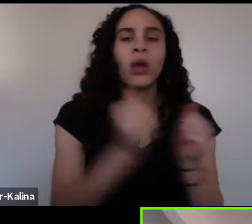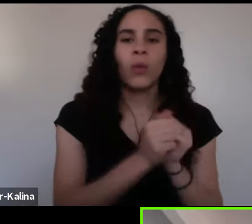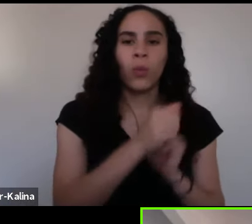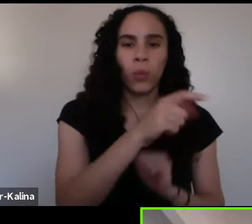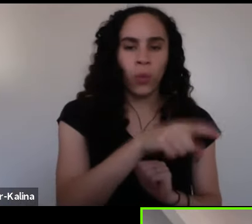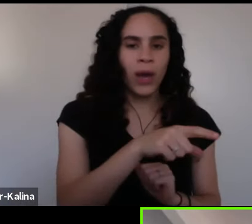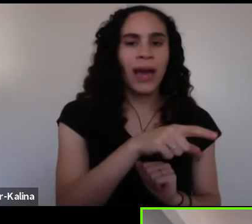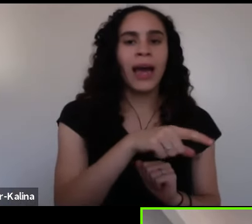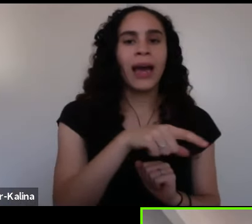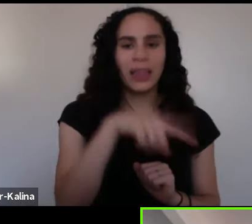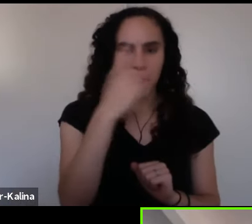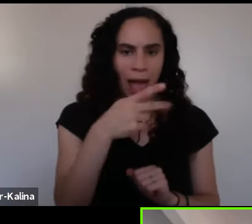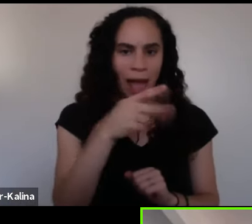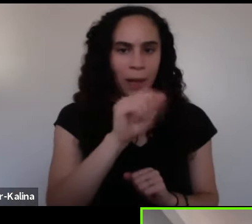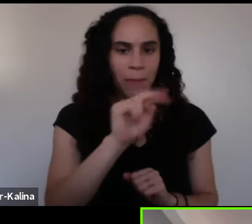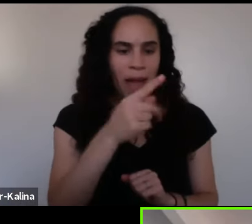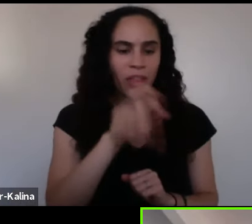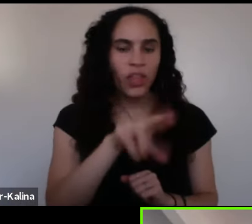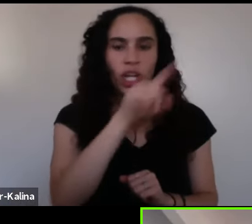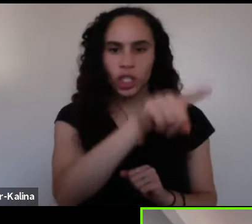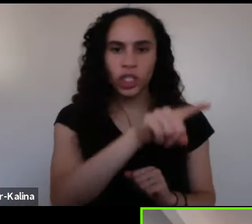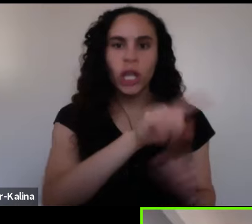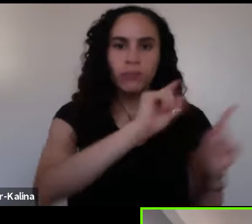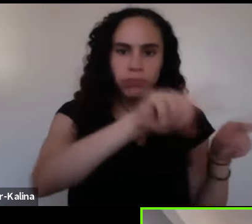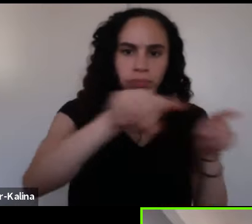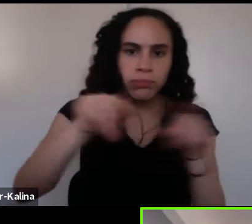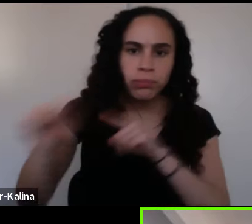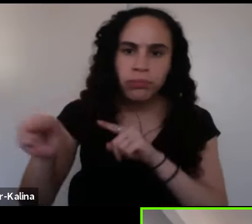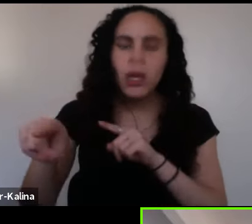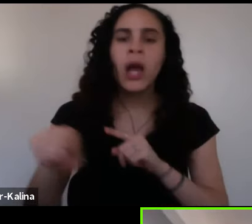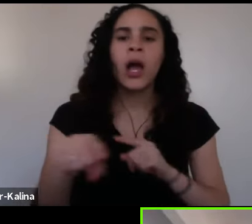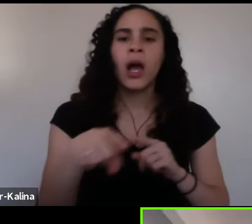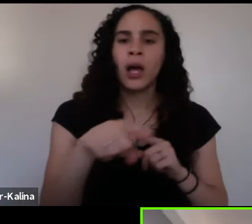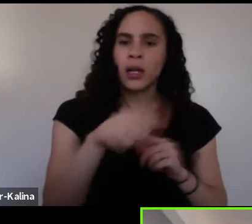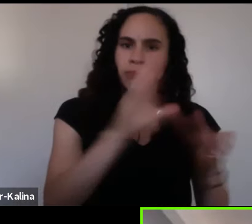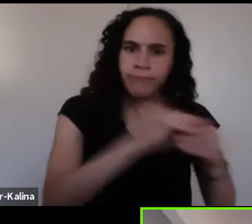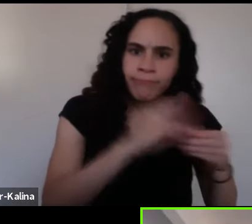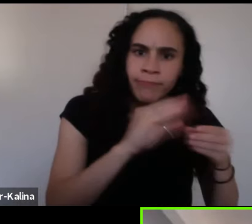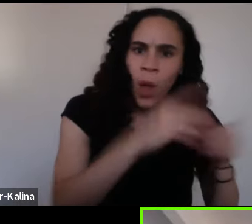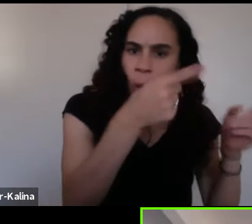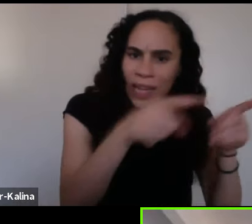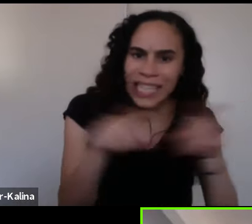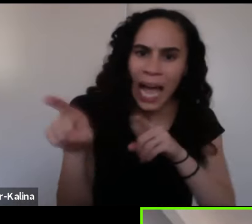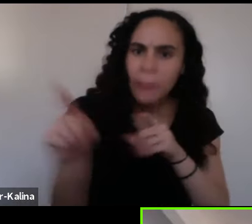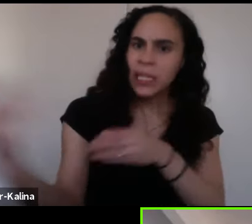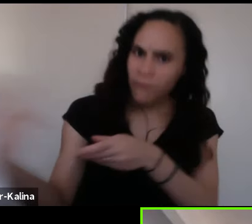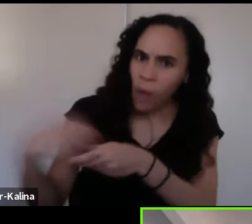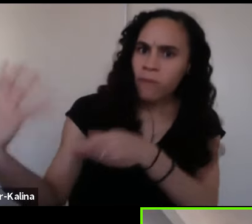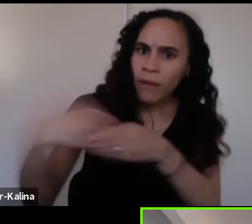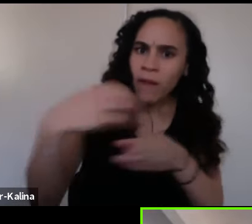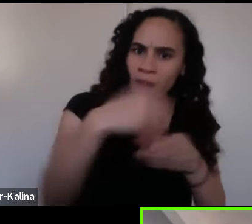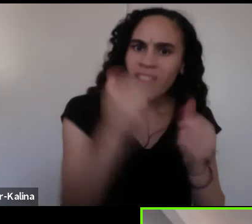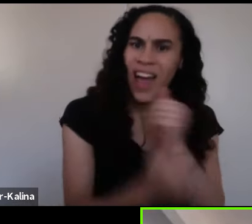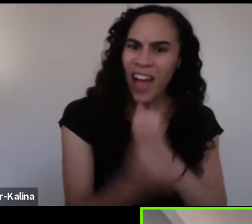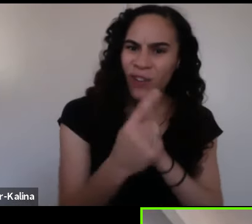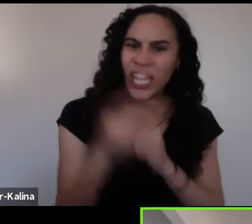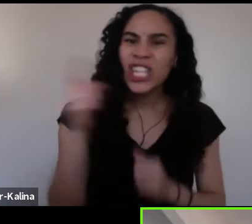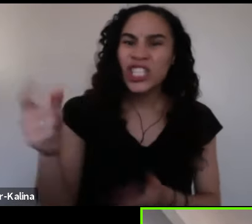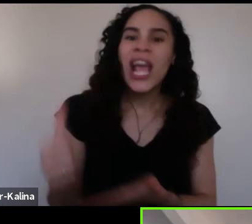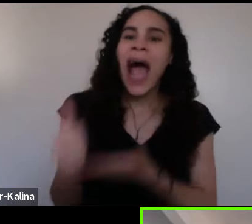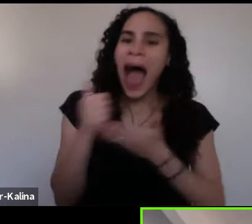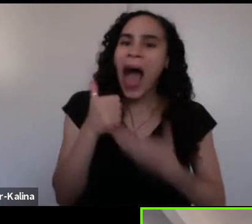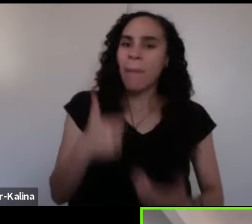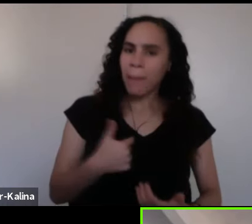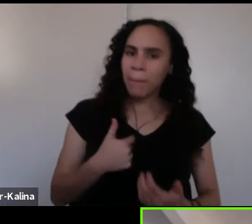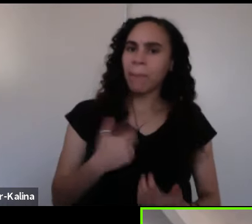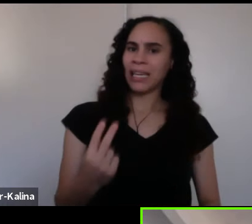going around the city and talking to people and telling them what's happening and getting them involved. She helped me to see myself in a very